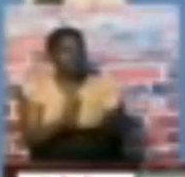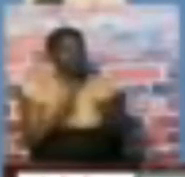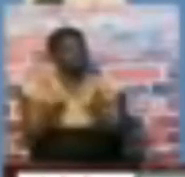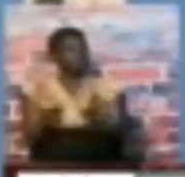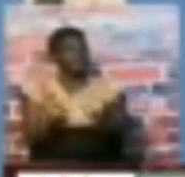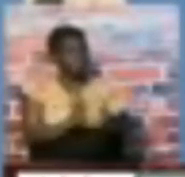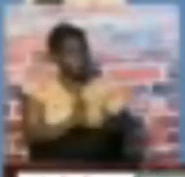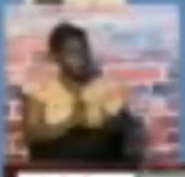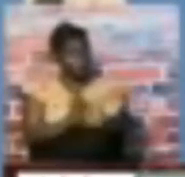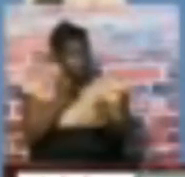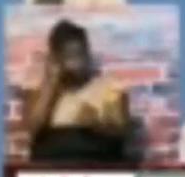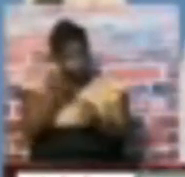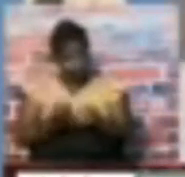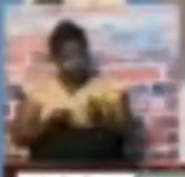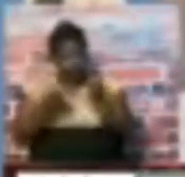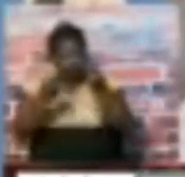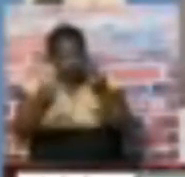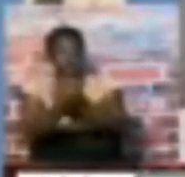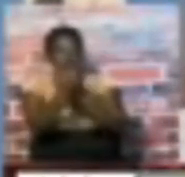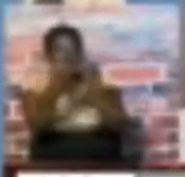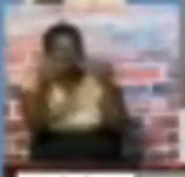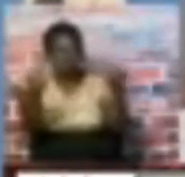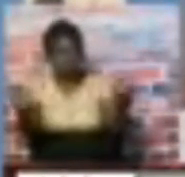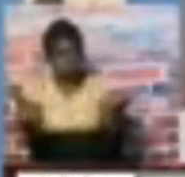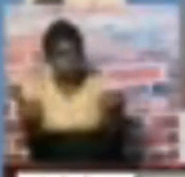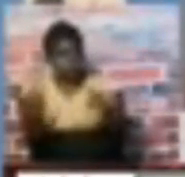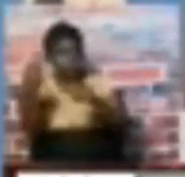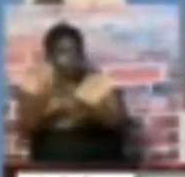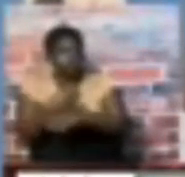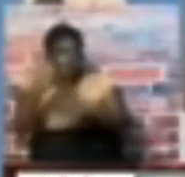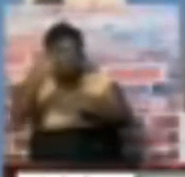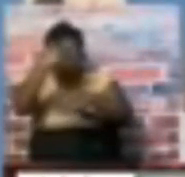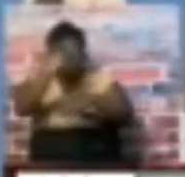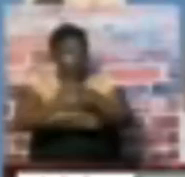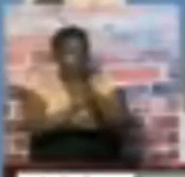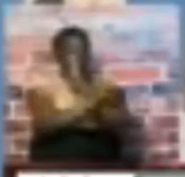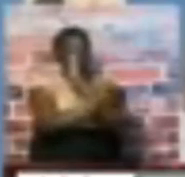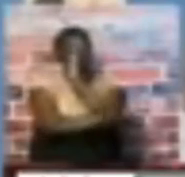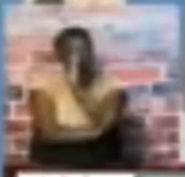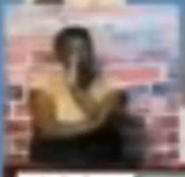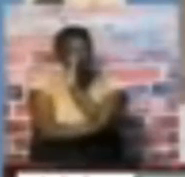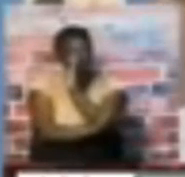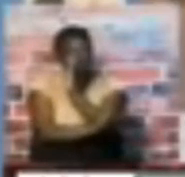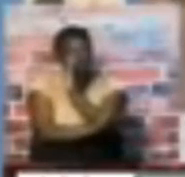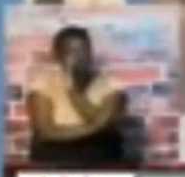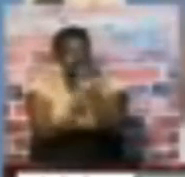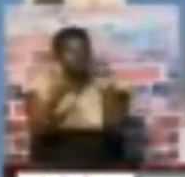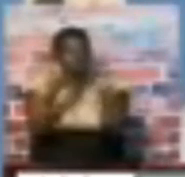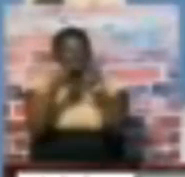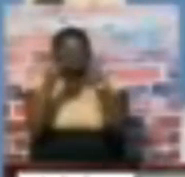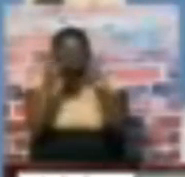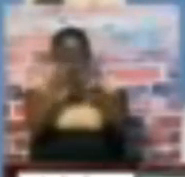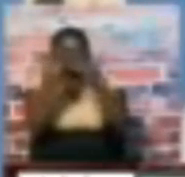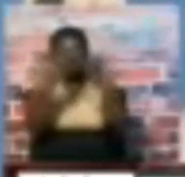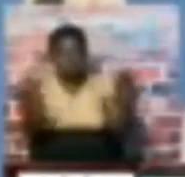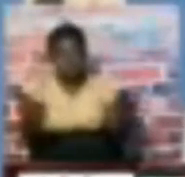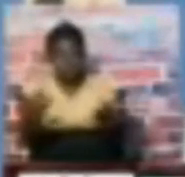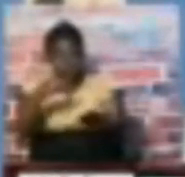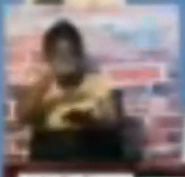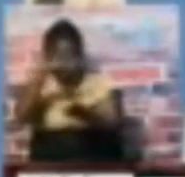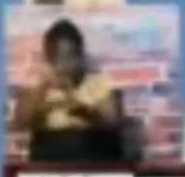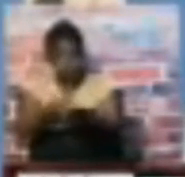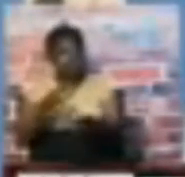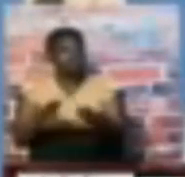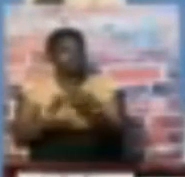to arrange transport for these children to go from the border districts to where they are required in the center of the